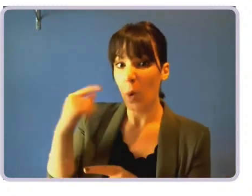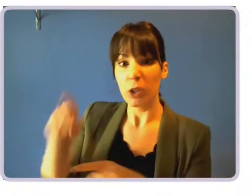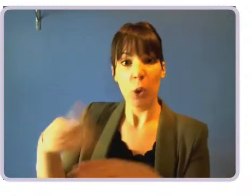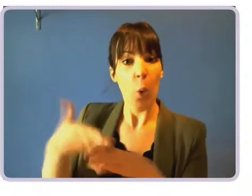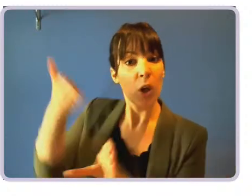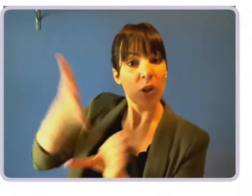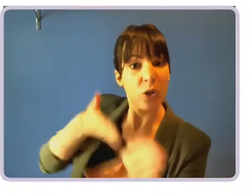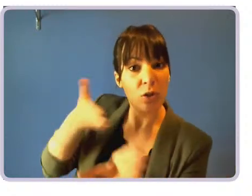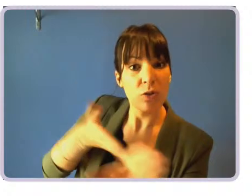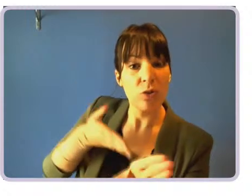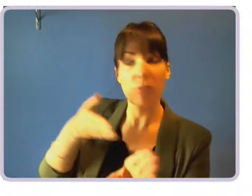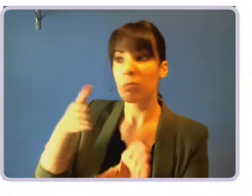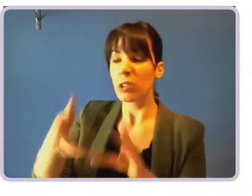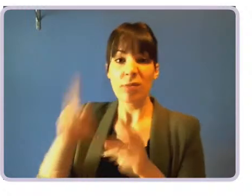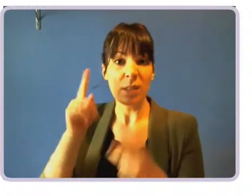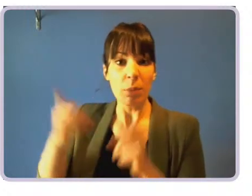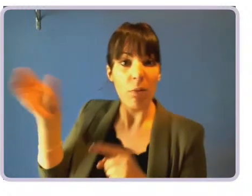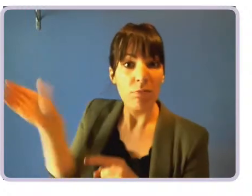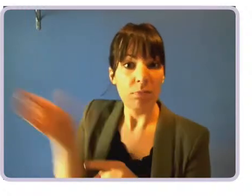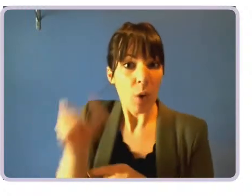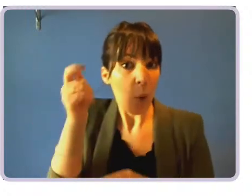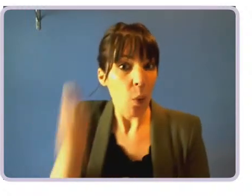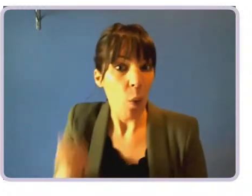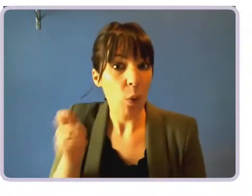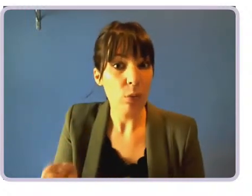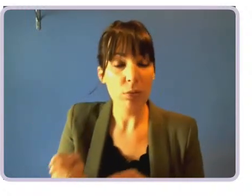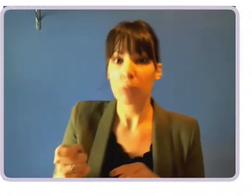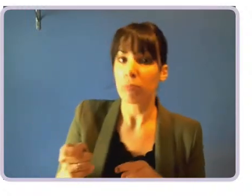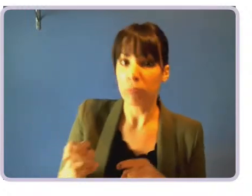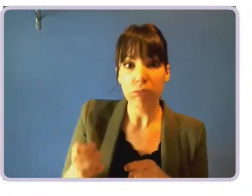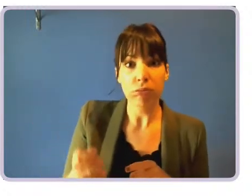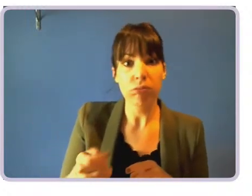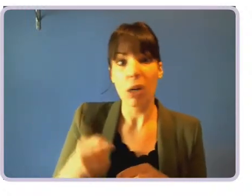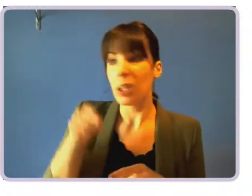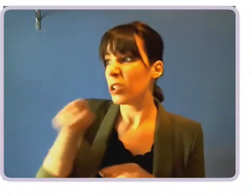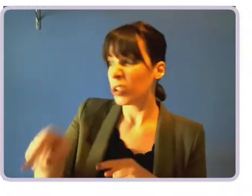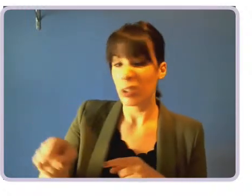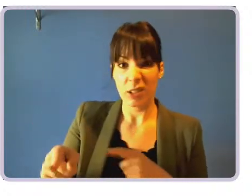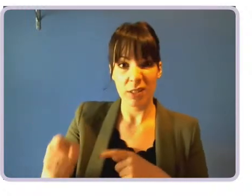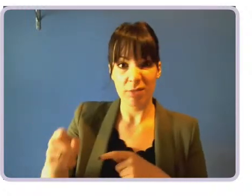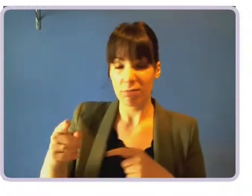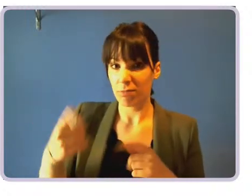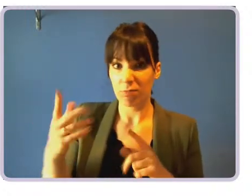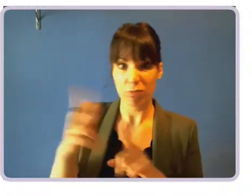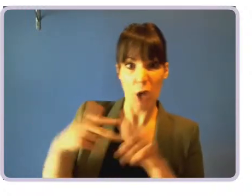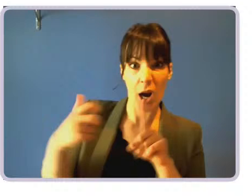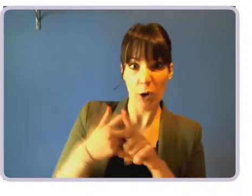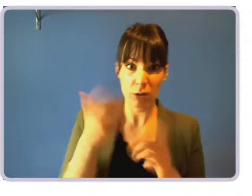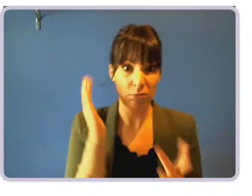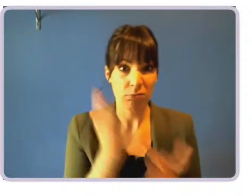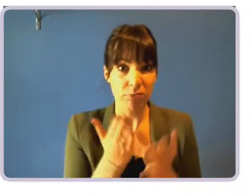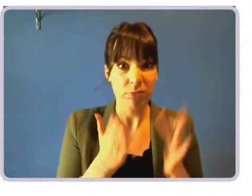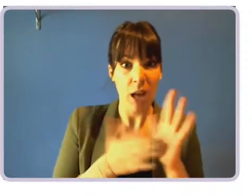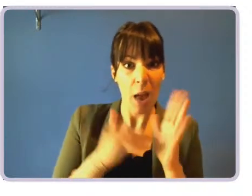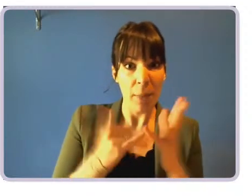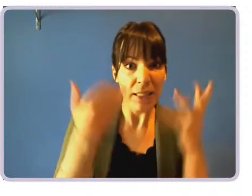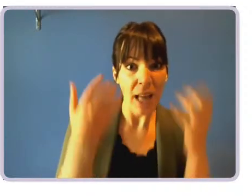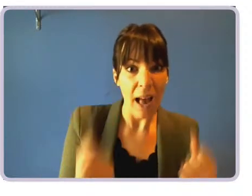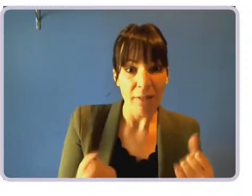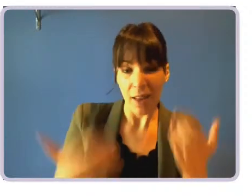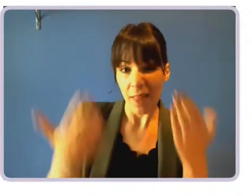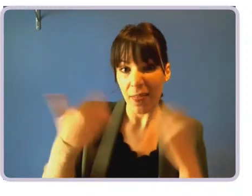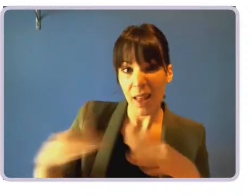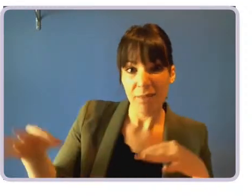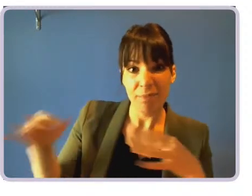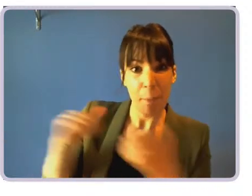Court to an MS person, and then to a widow with MS who is often not even listened to.